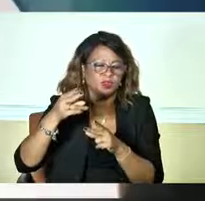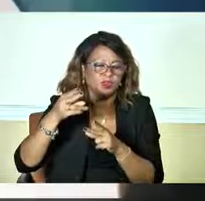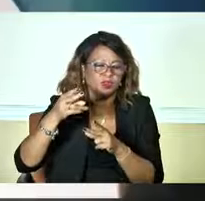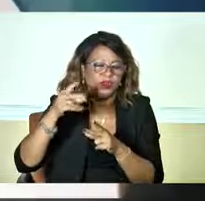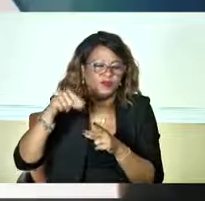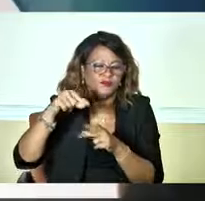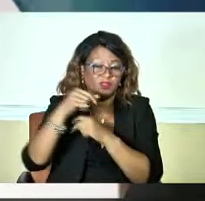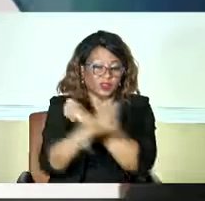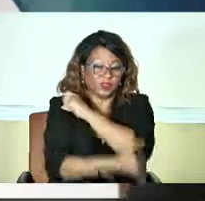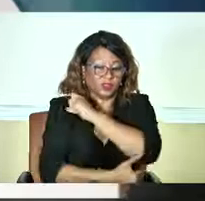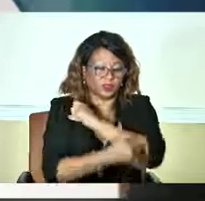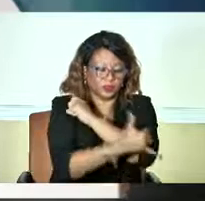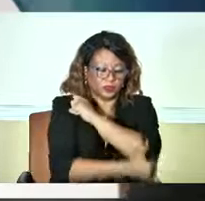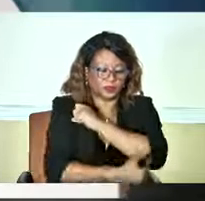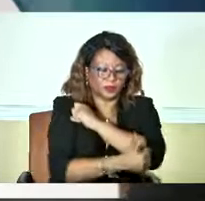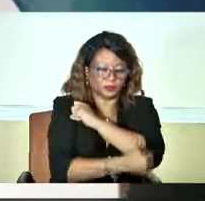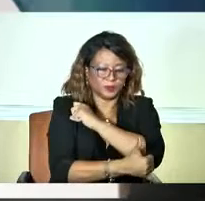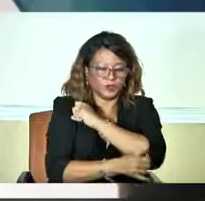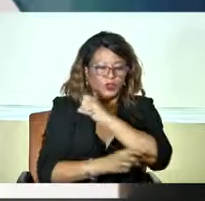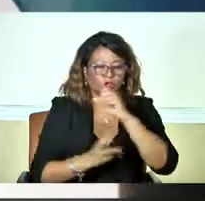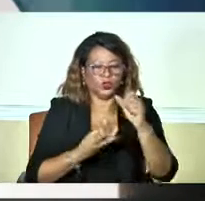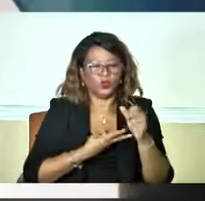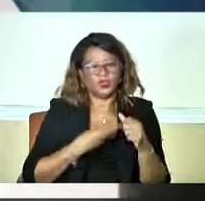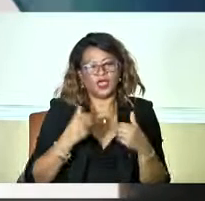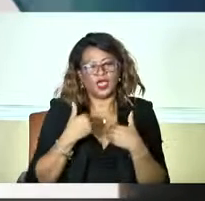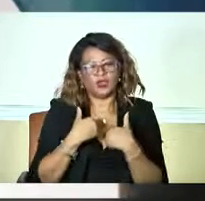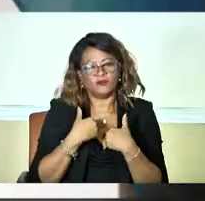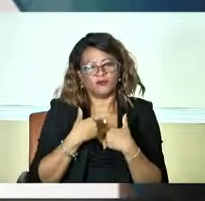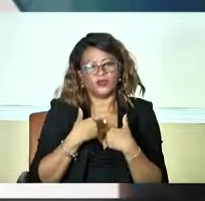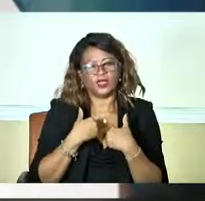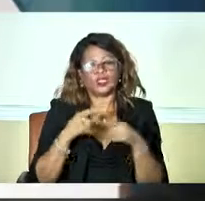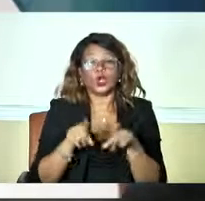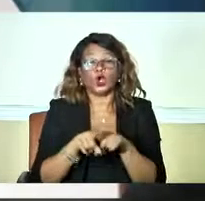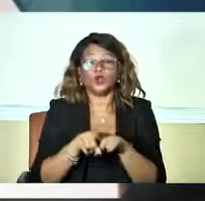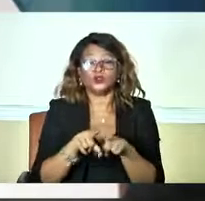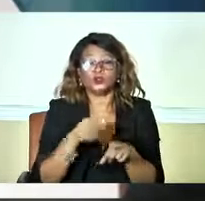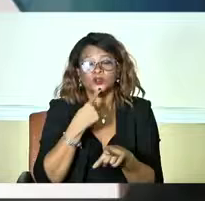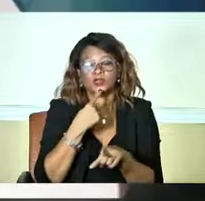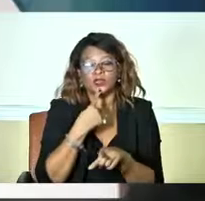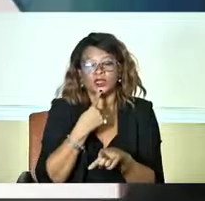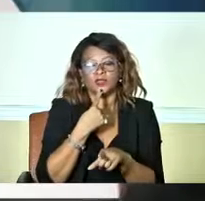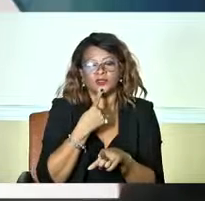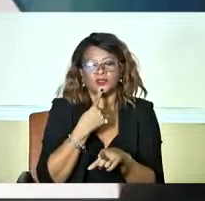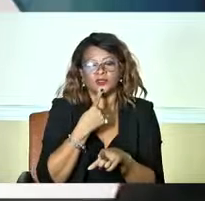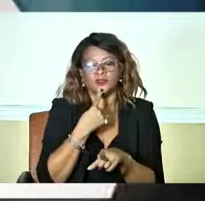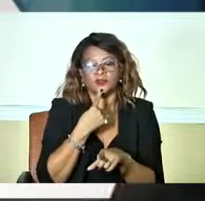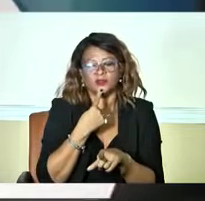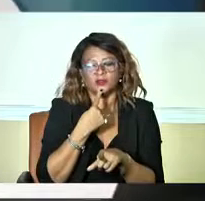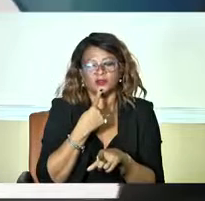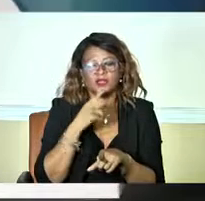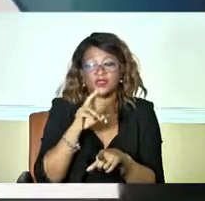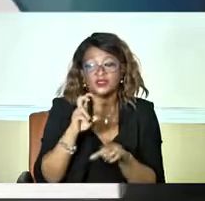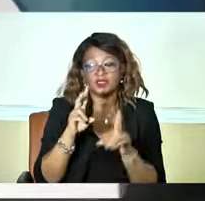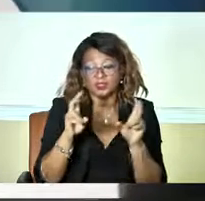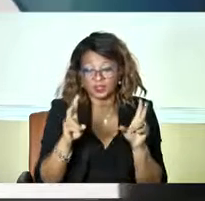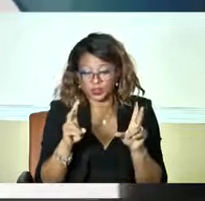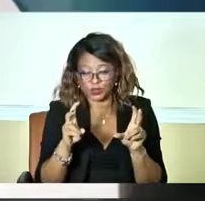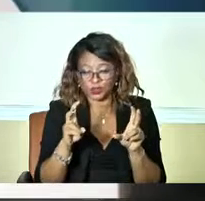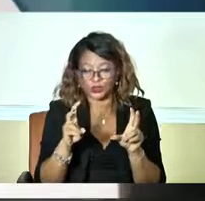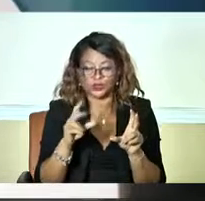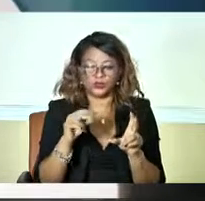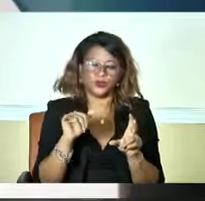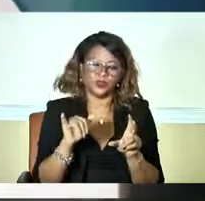country. We have, and I can also tell you that this is an issue